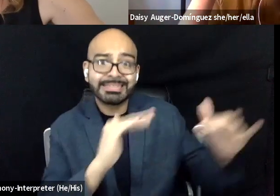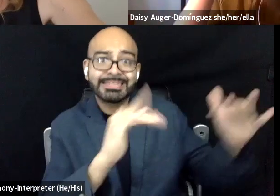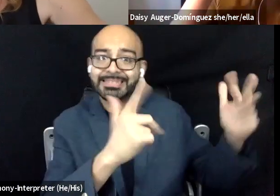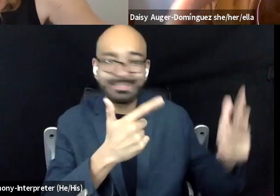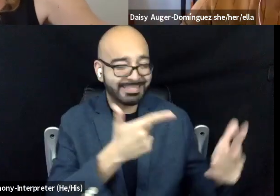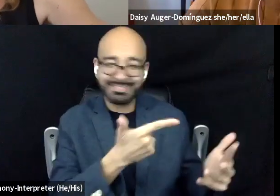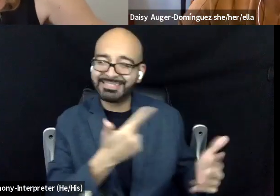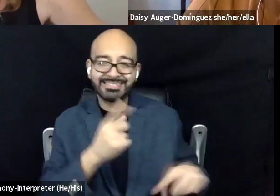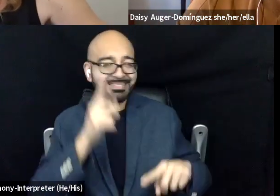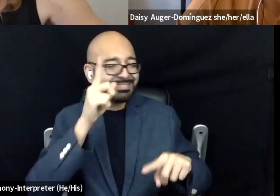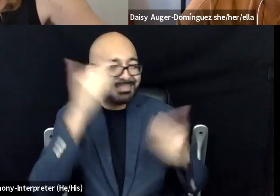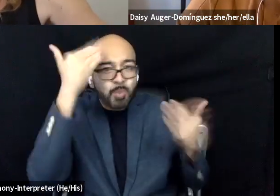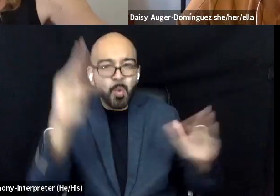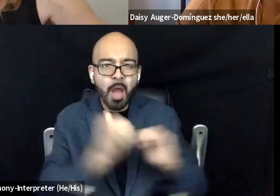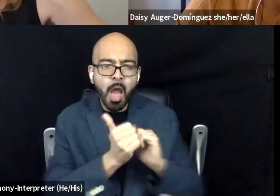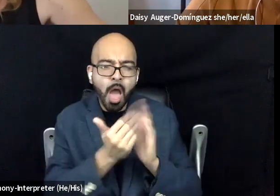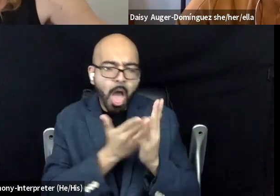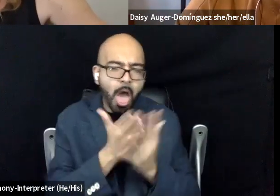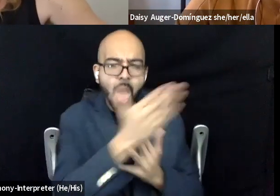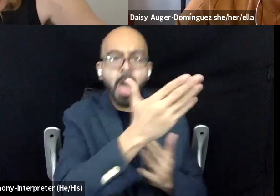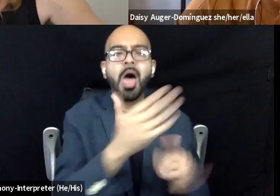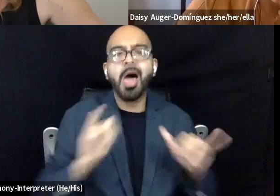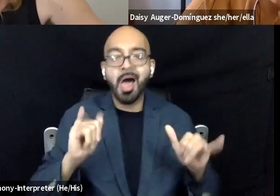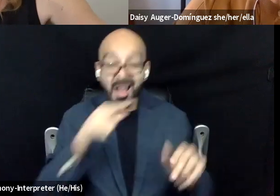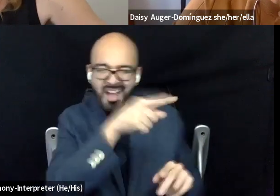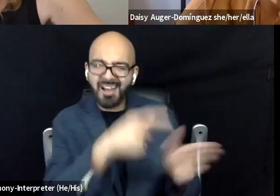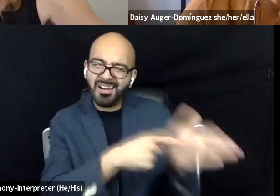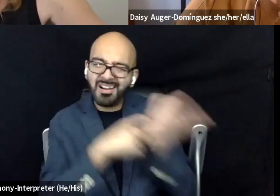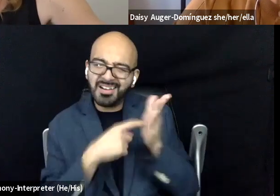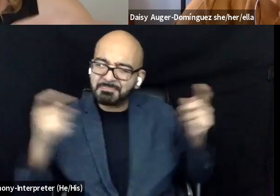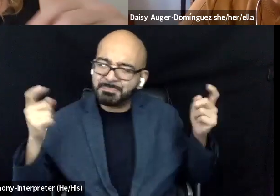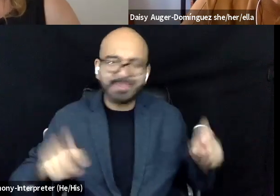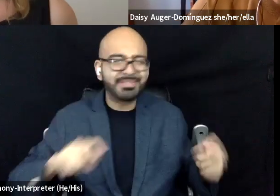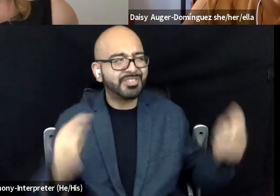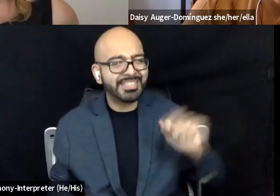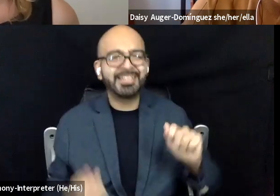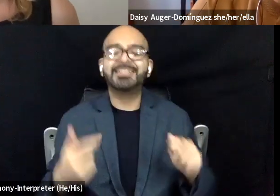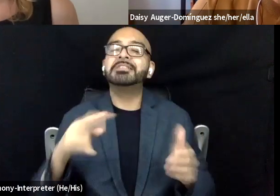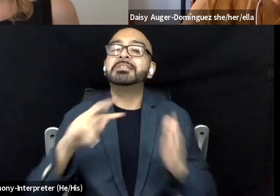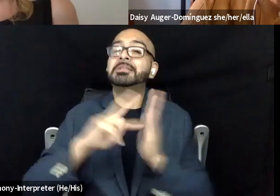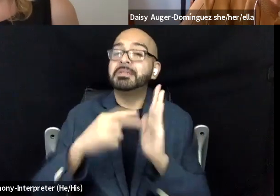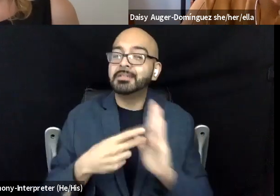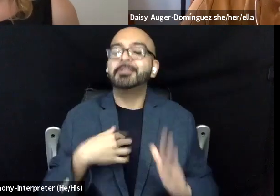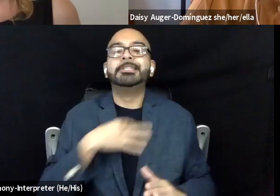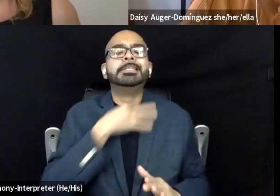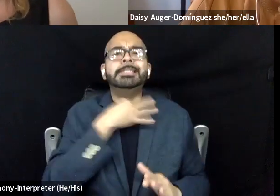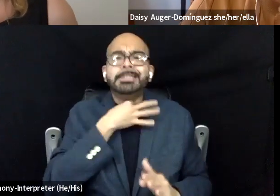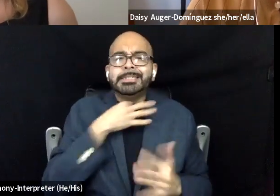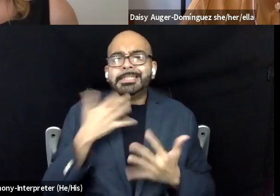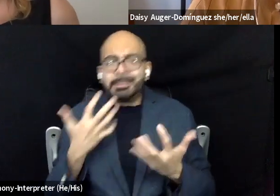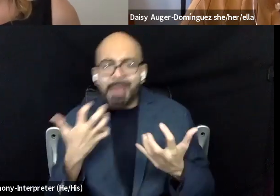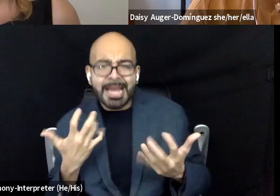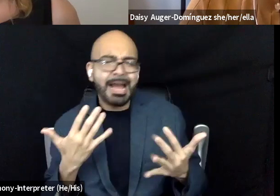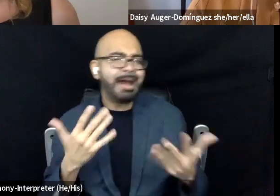and operationally. And so my curiosity has always driven me to do wild things. And so I decided to